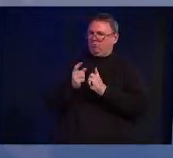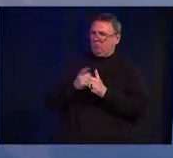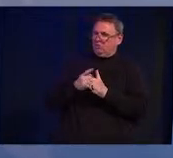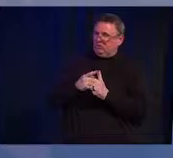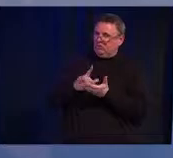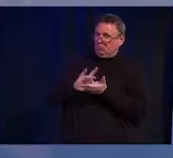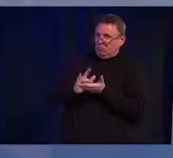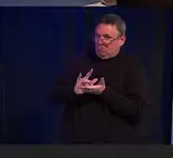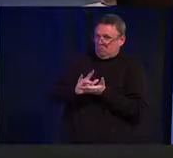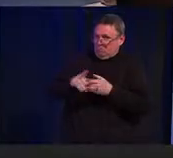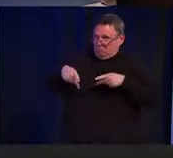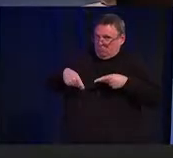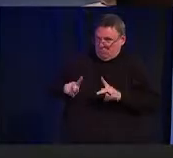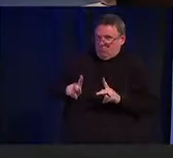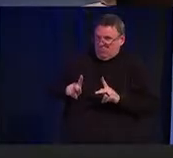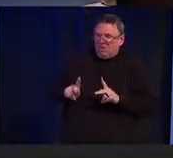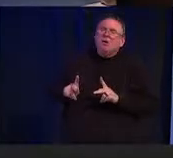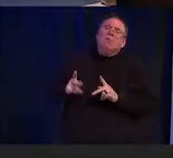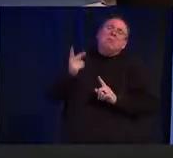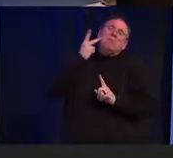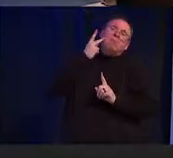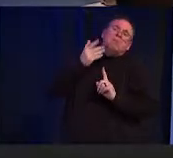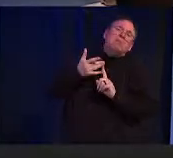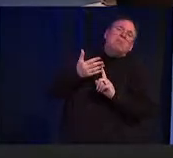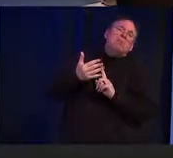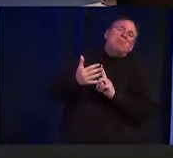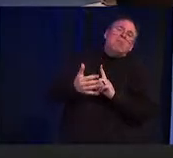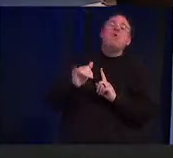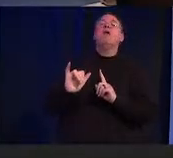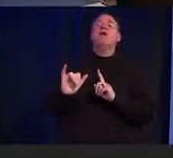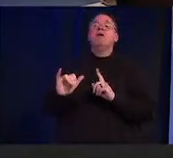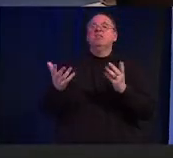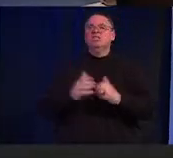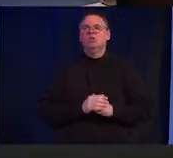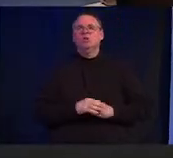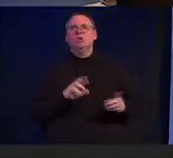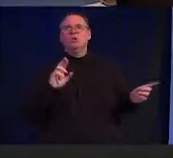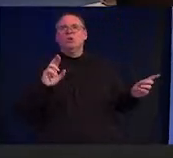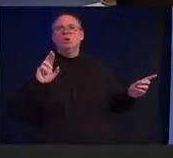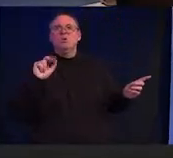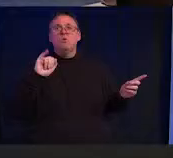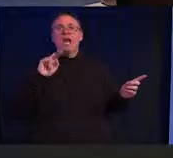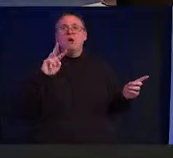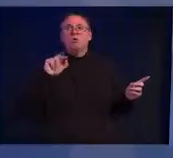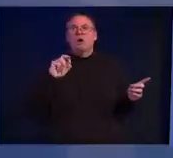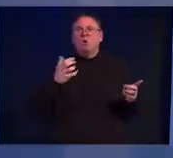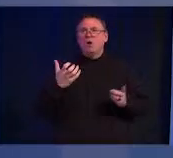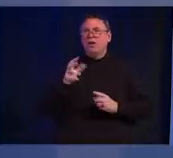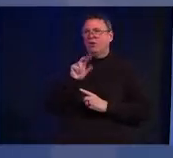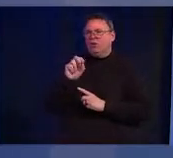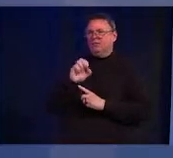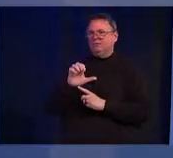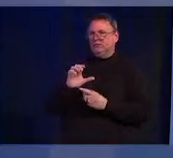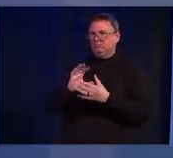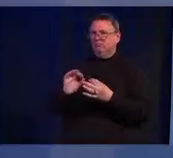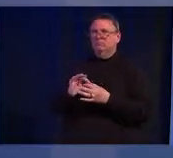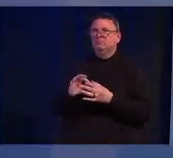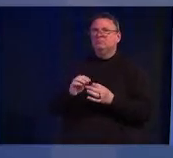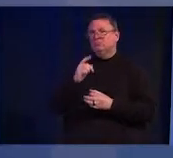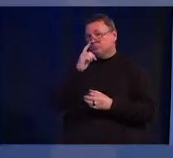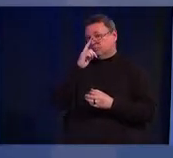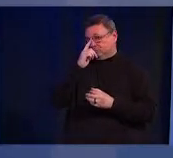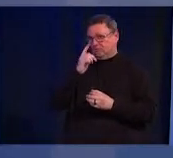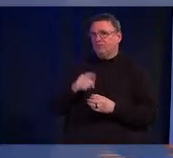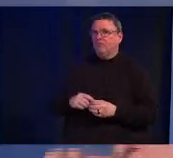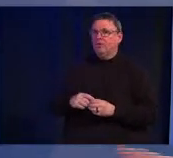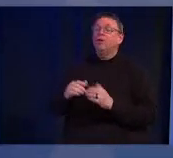the road. Mr. Rainwater, you have 30 seconds for rebuttal, sir. Fellow Hoosiers, I just want to point out